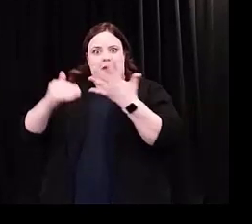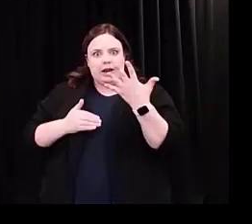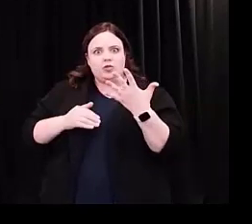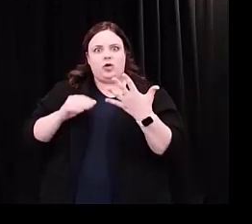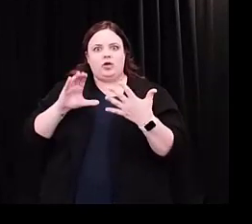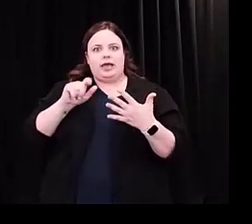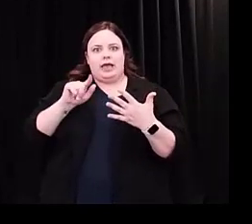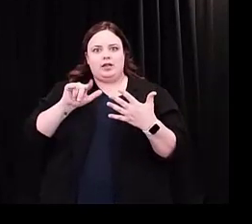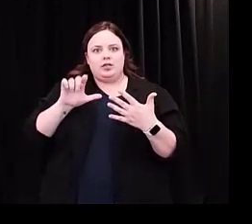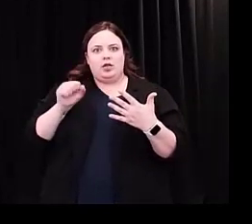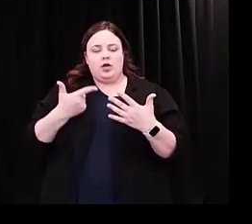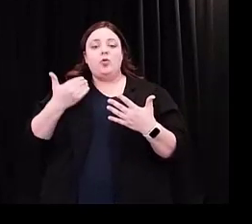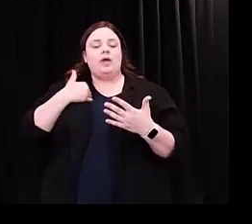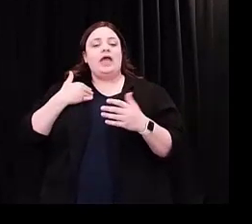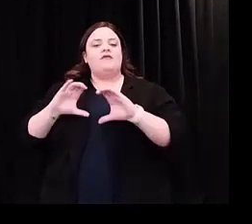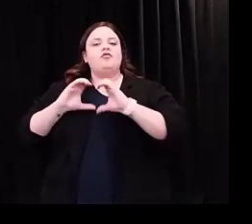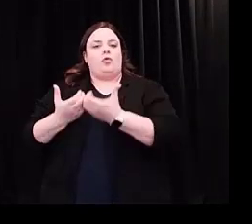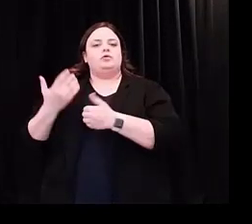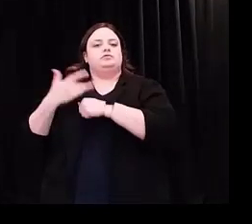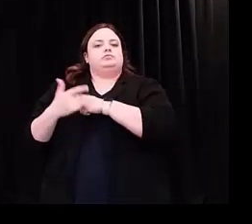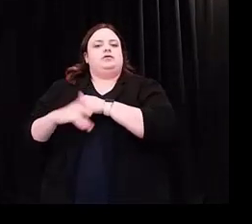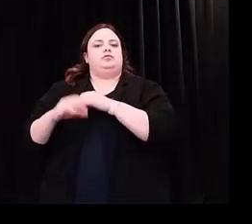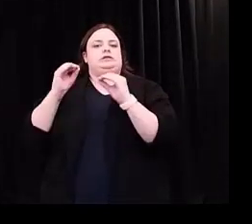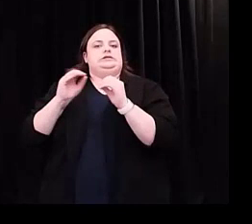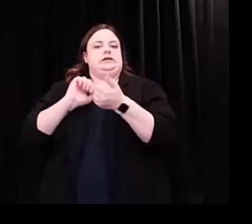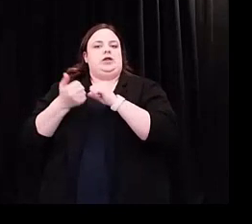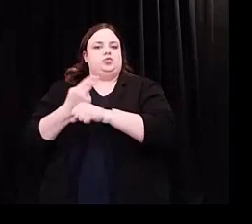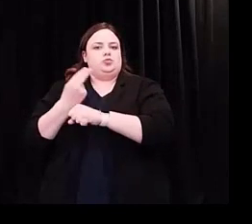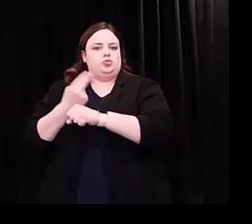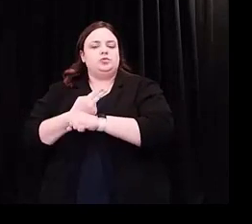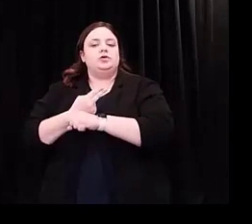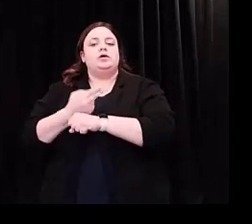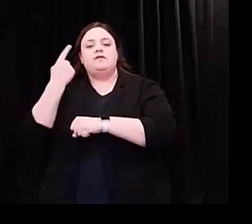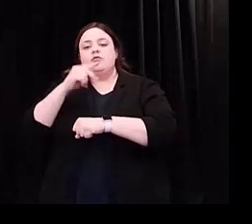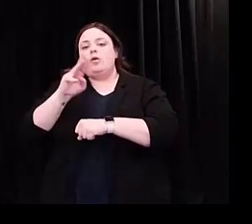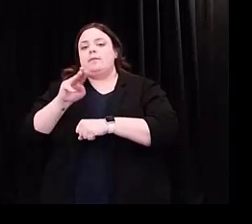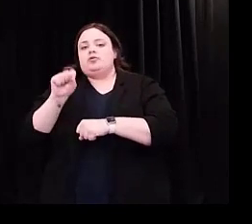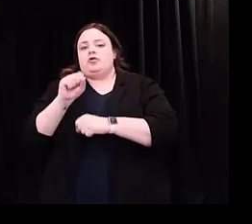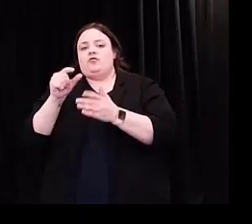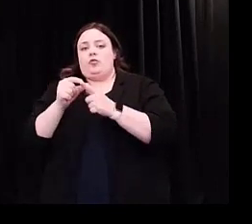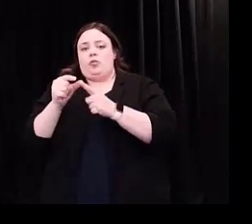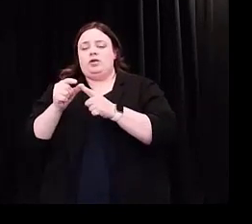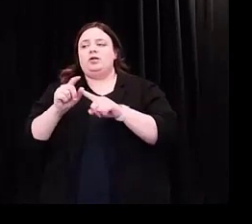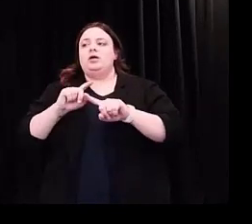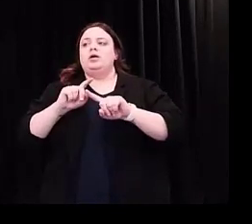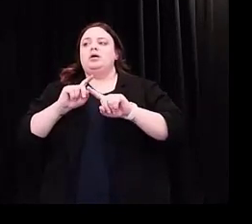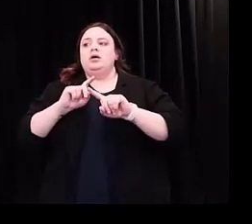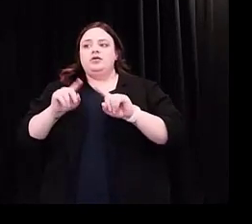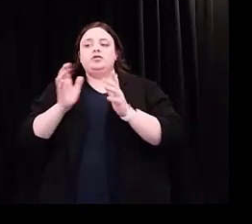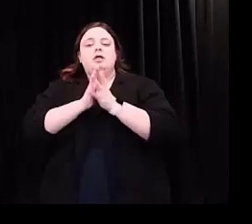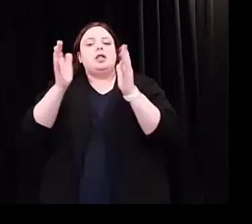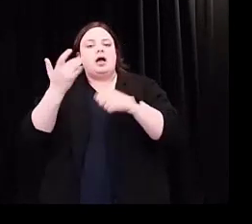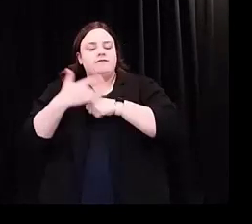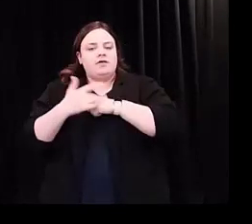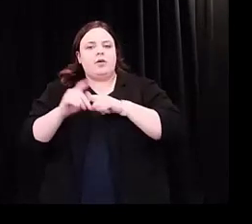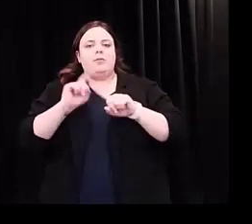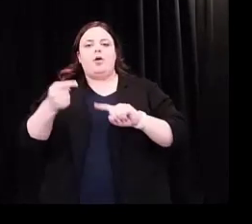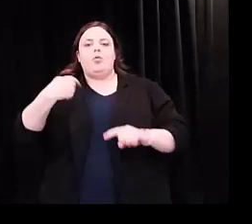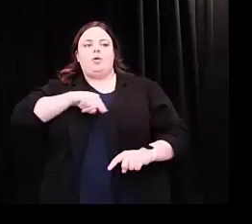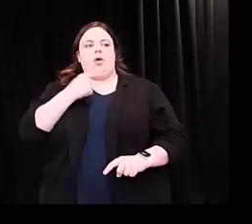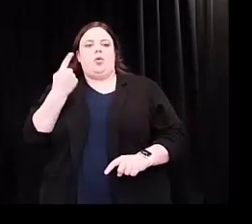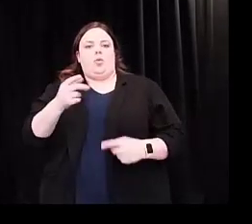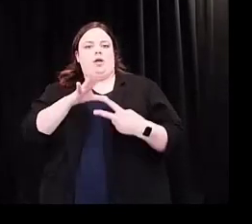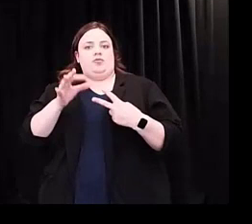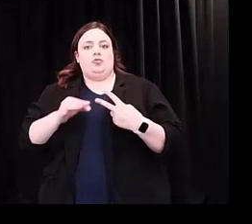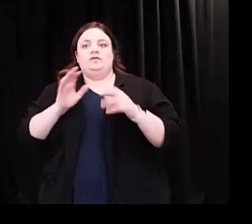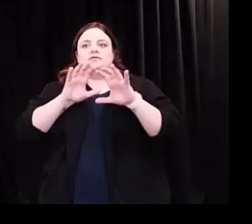course on Microsoft Word. So, there are lots of other resources out there, but we are one option, and we think we've done some really